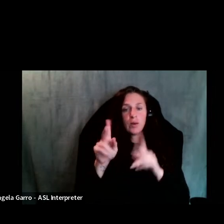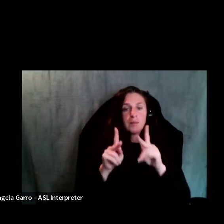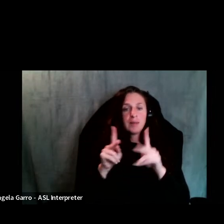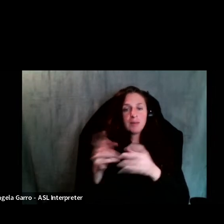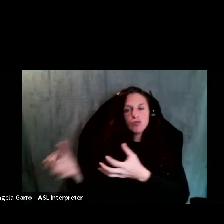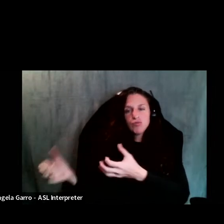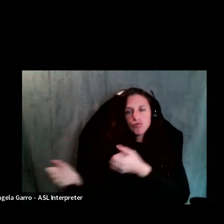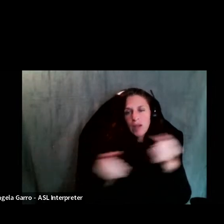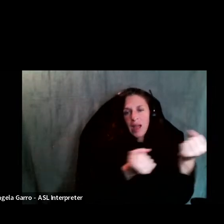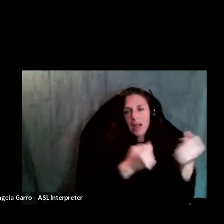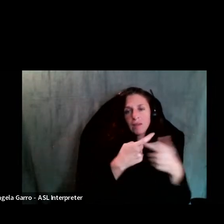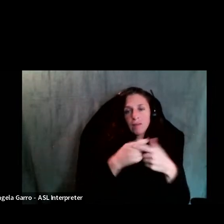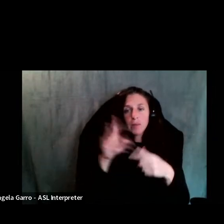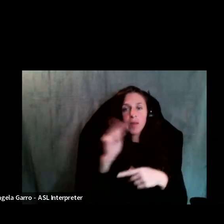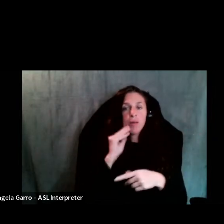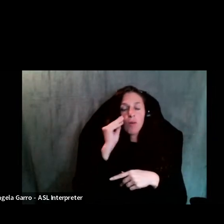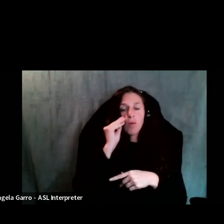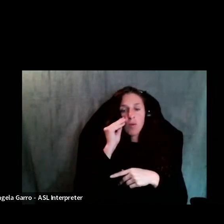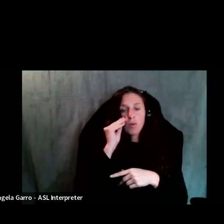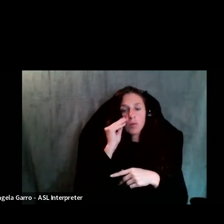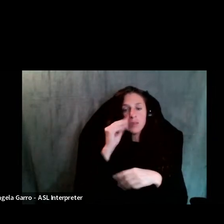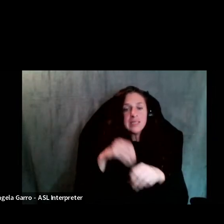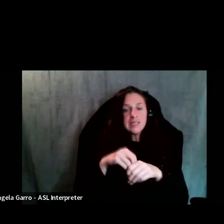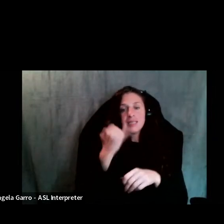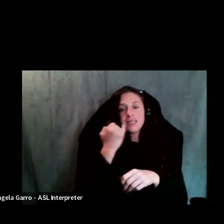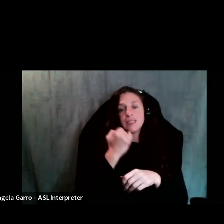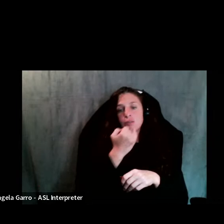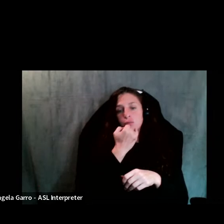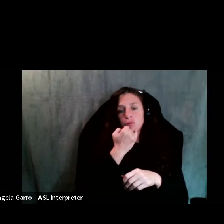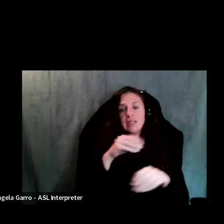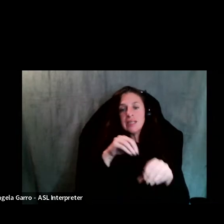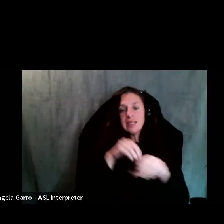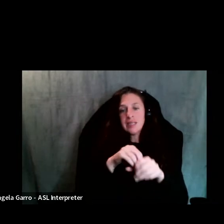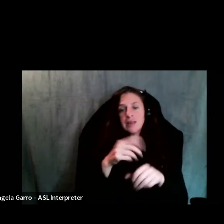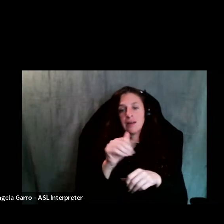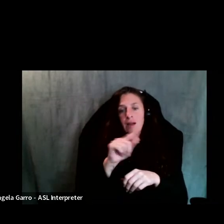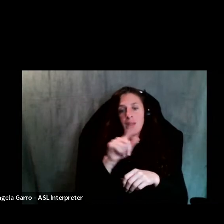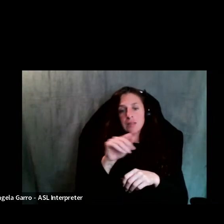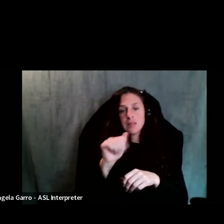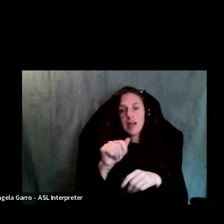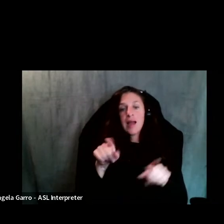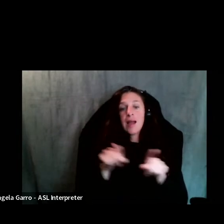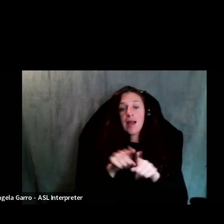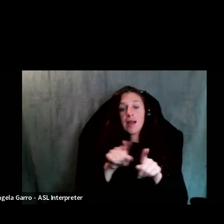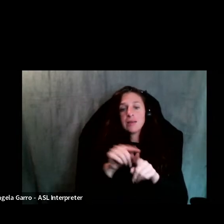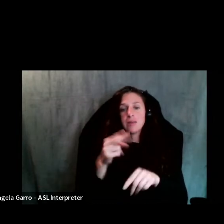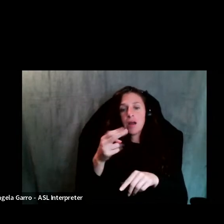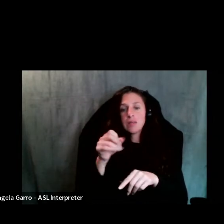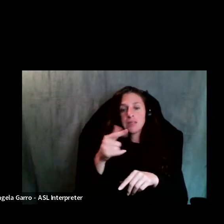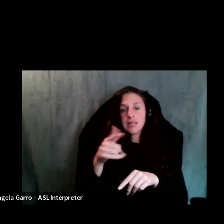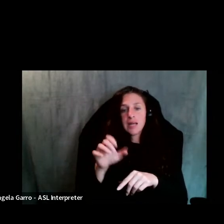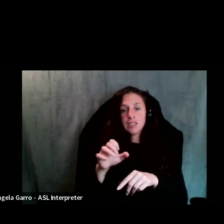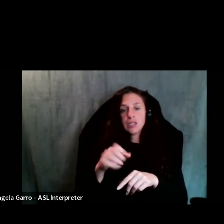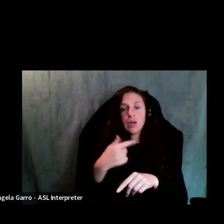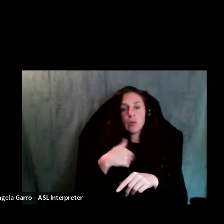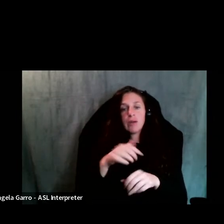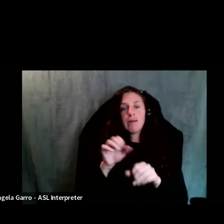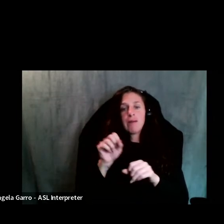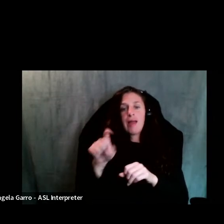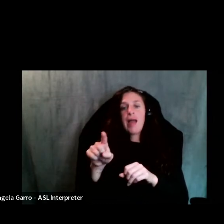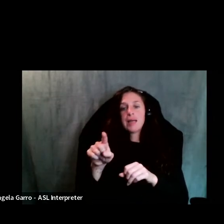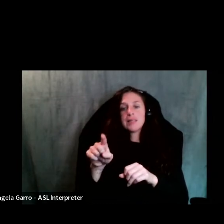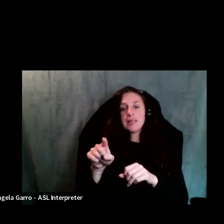from their homes in Israel into Gaza as hostages, and we're asking for them to